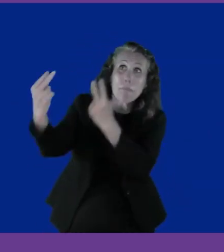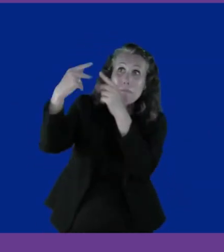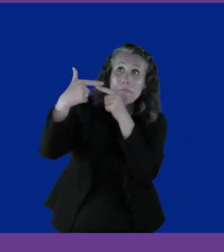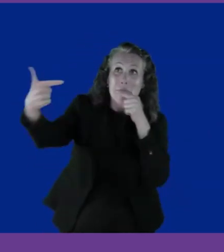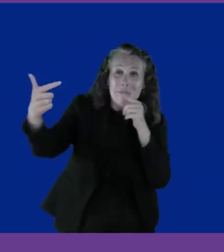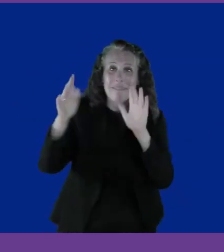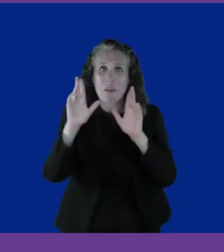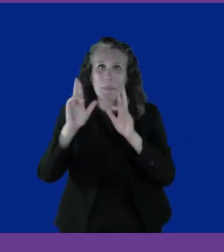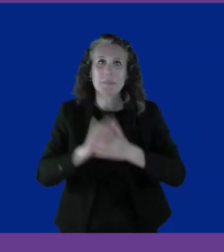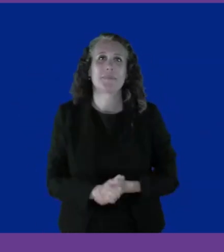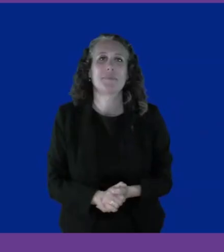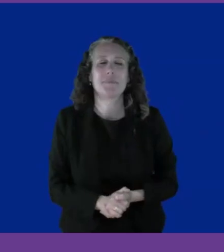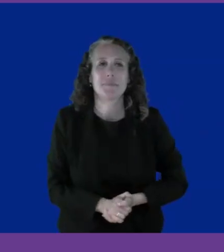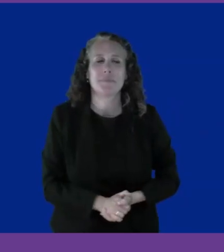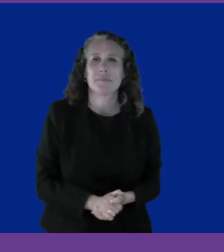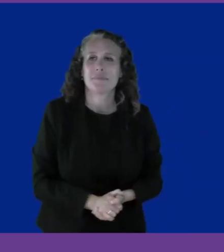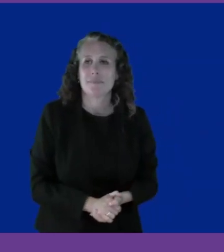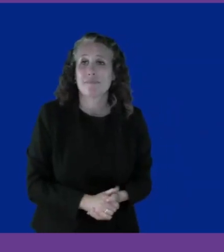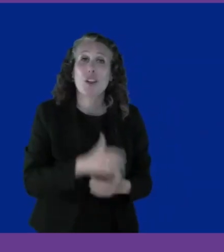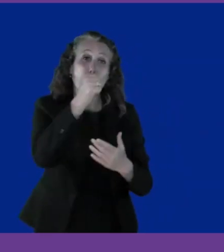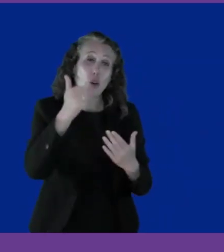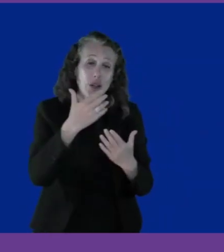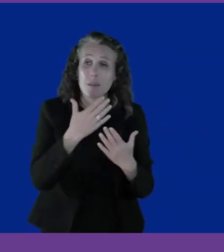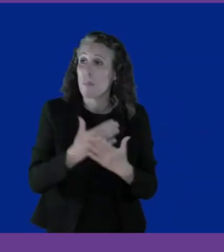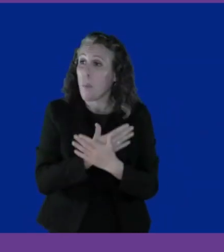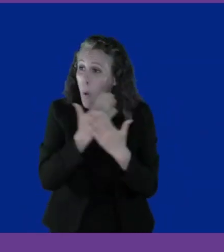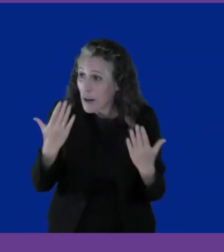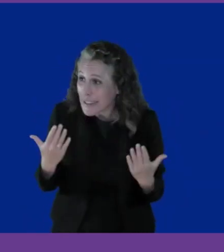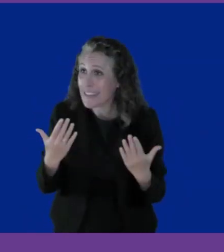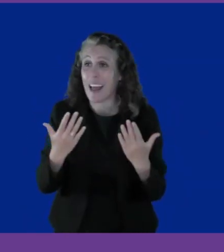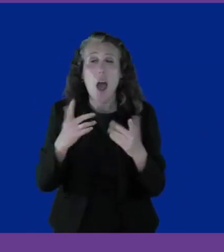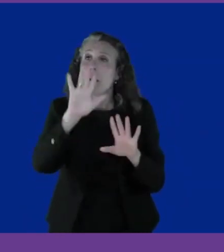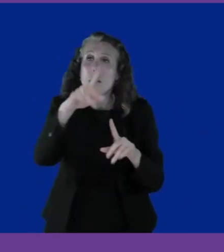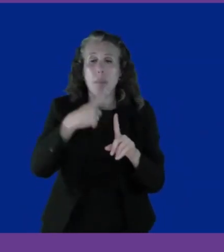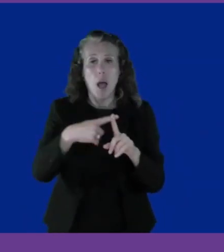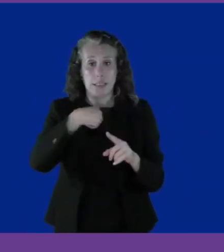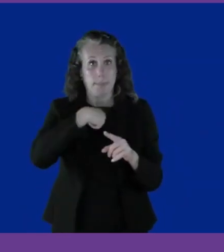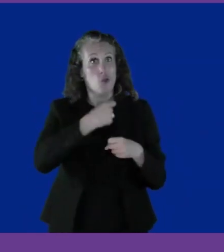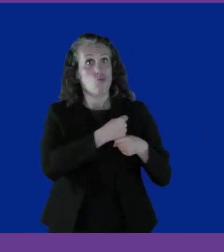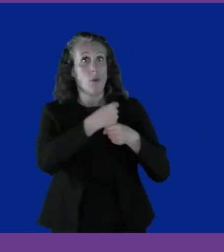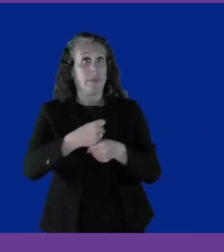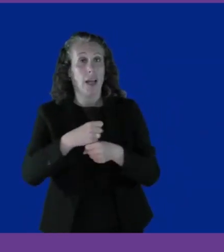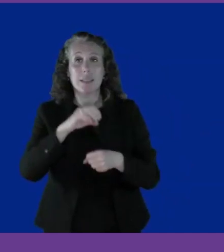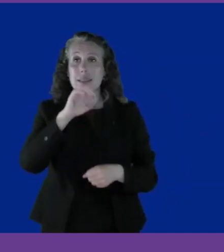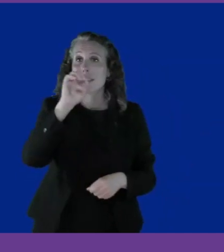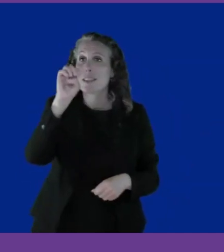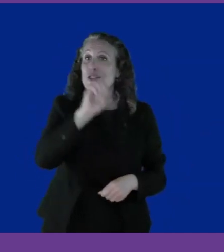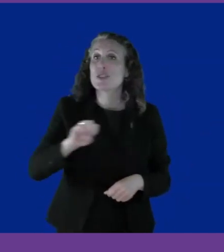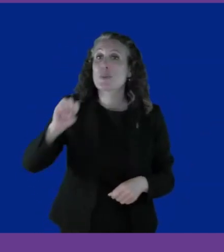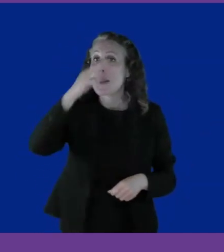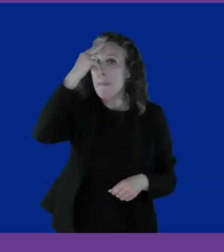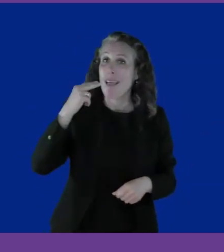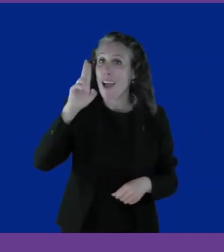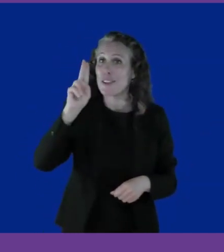Good morning, and also, like previous speakers, a very warm welcome on my behalf, on behalf of the European Blind